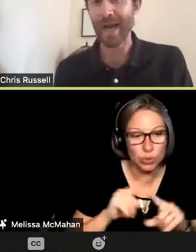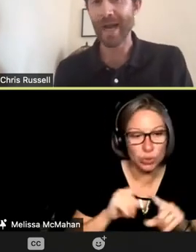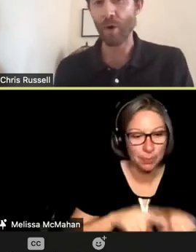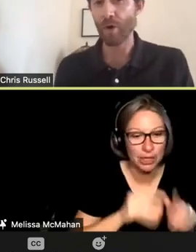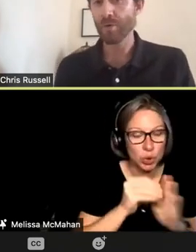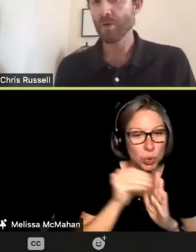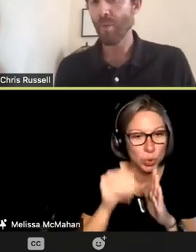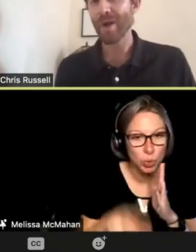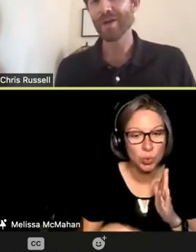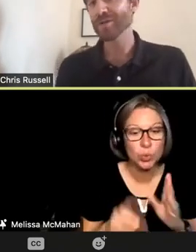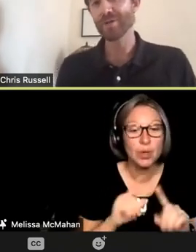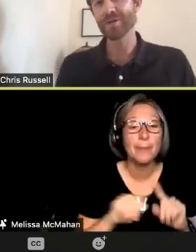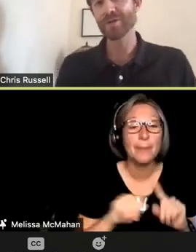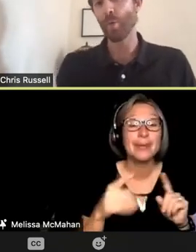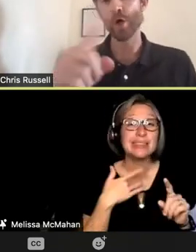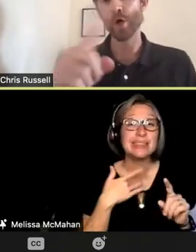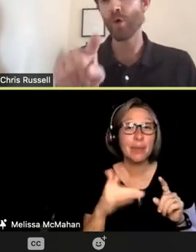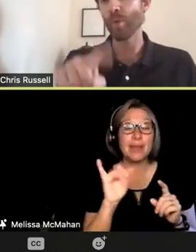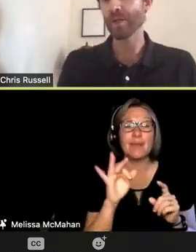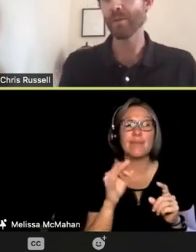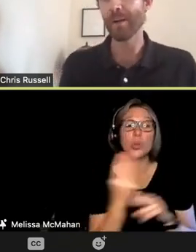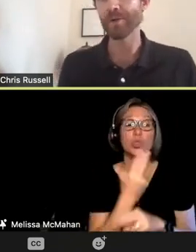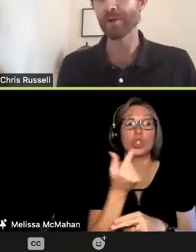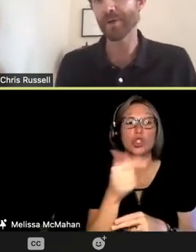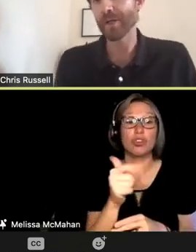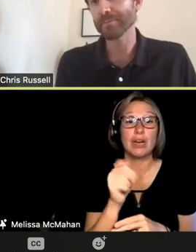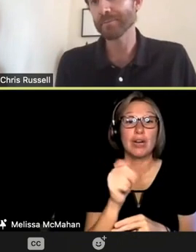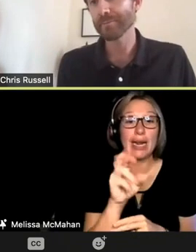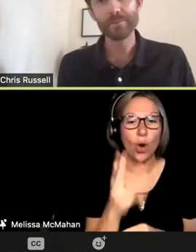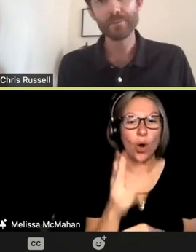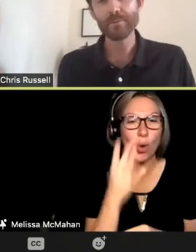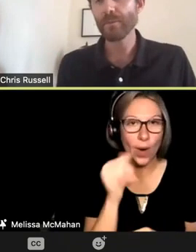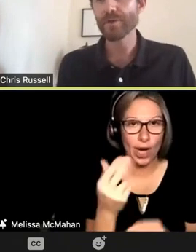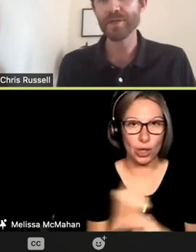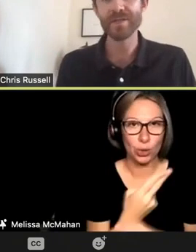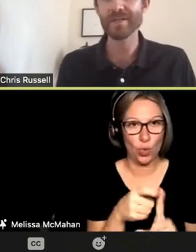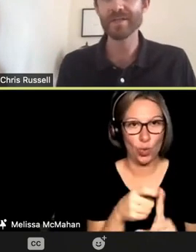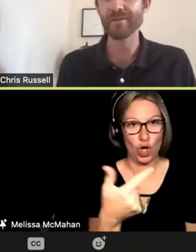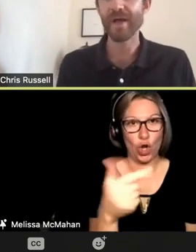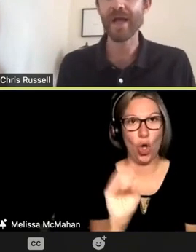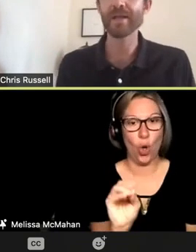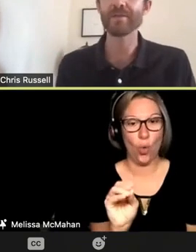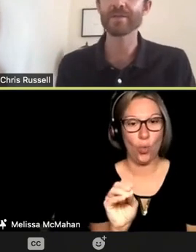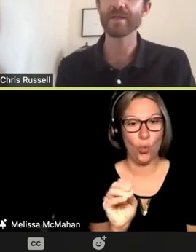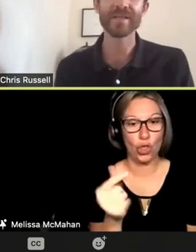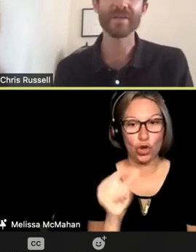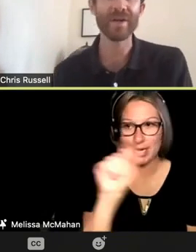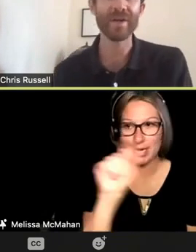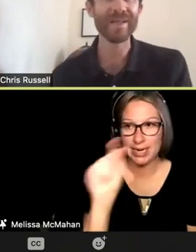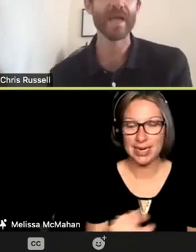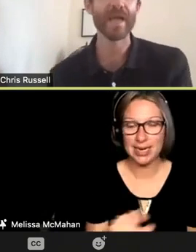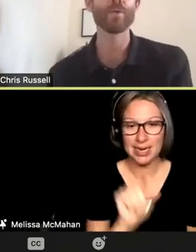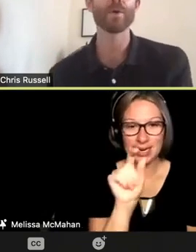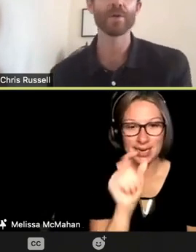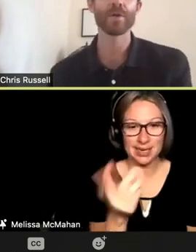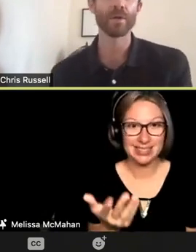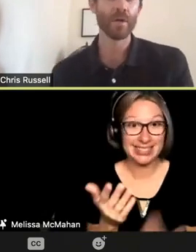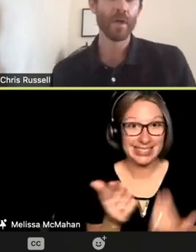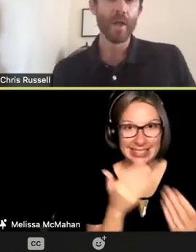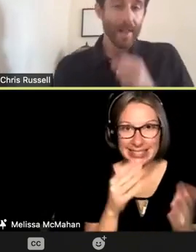use a green arrow, why not just use the word go with a bubbled in green? Just as easy to find, and it's a pretty easy